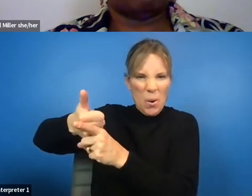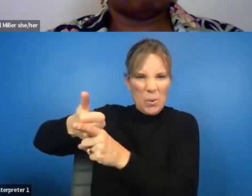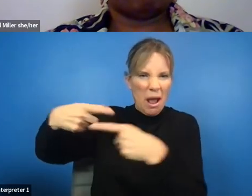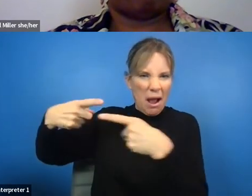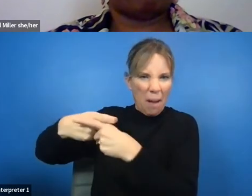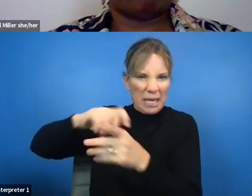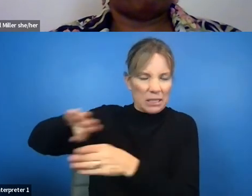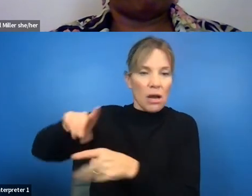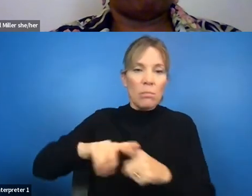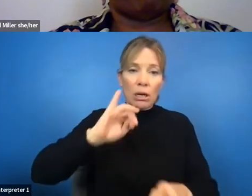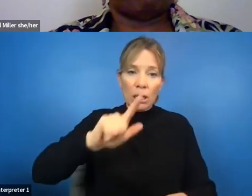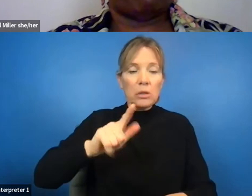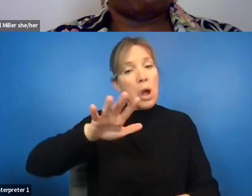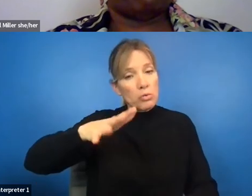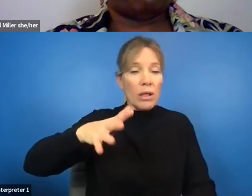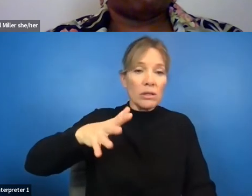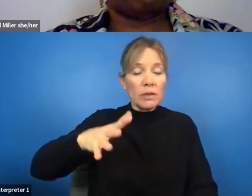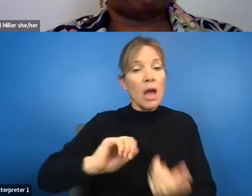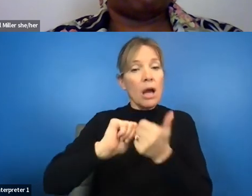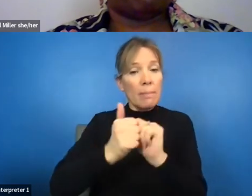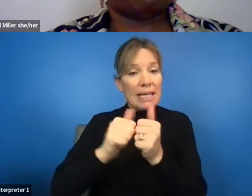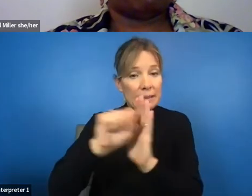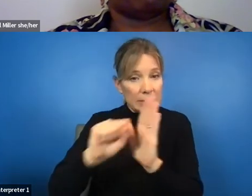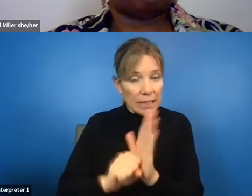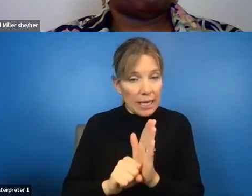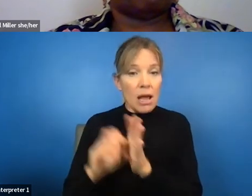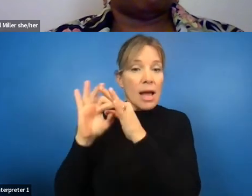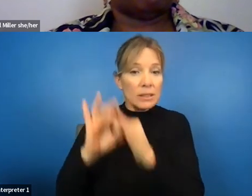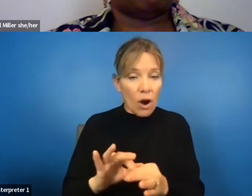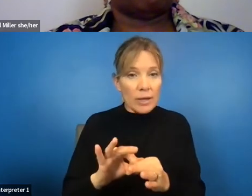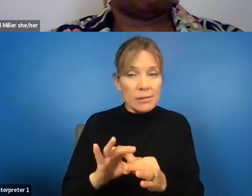complications, but Illinois is a relatively competitive state in terms of